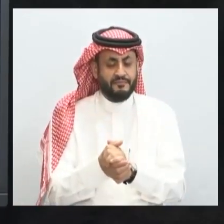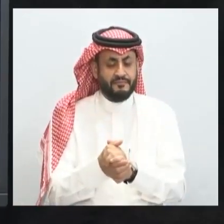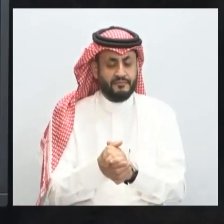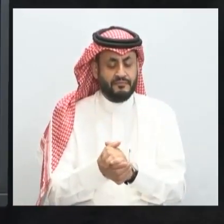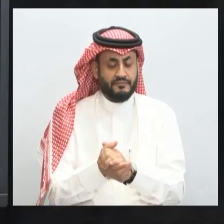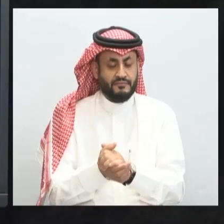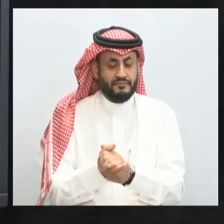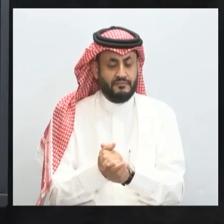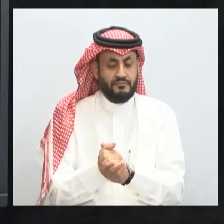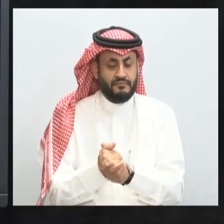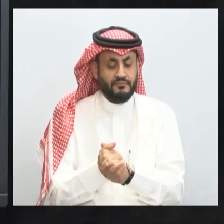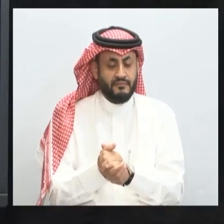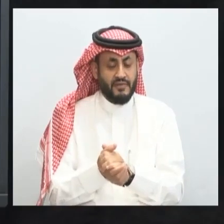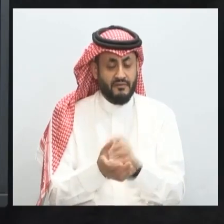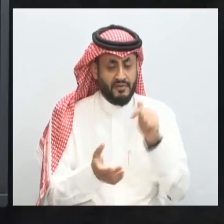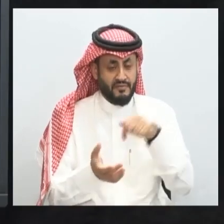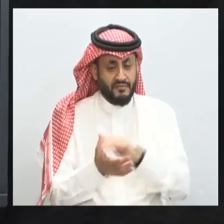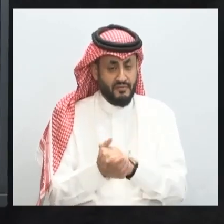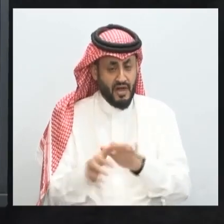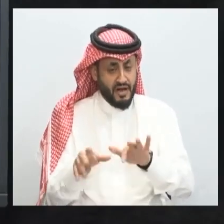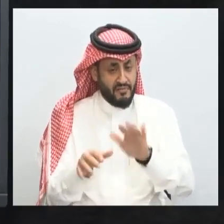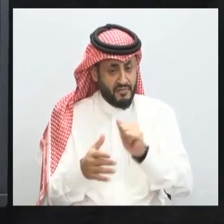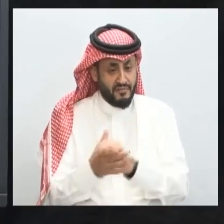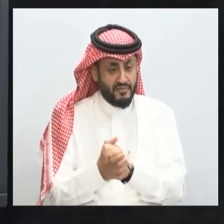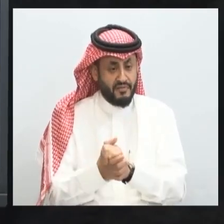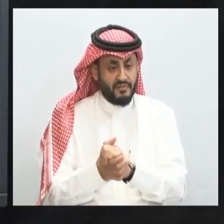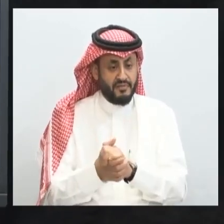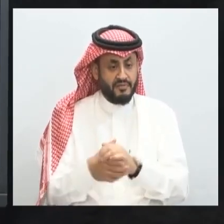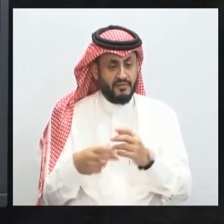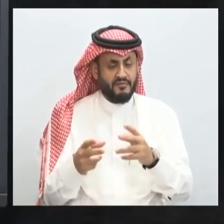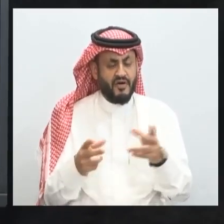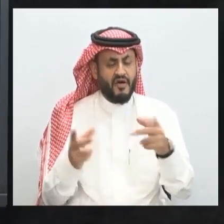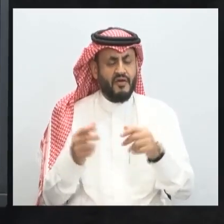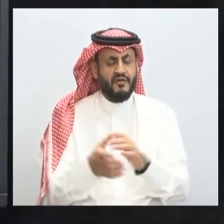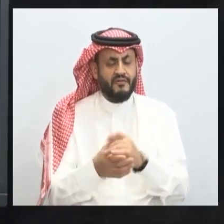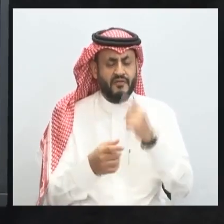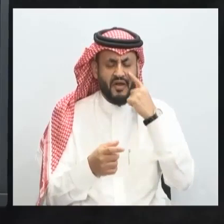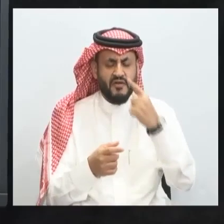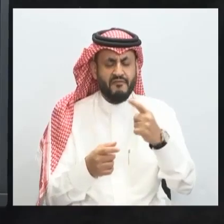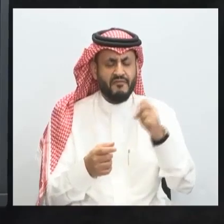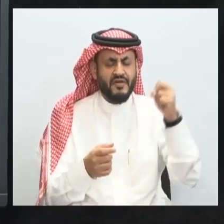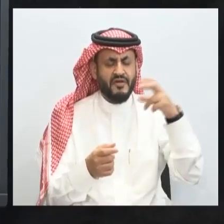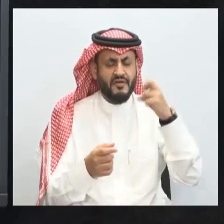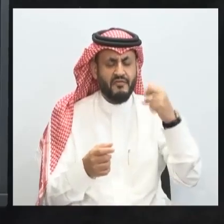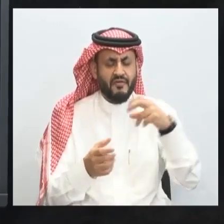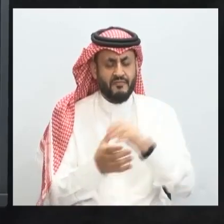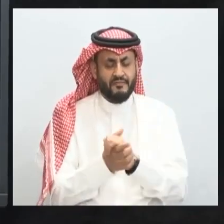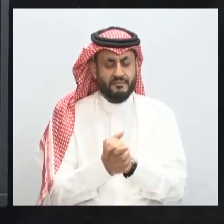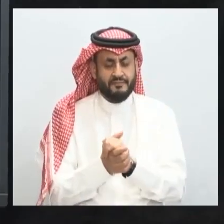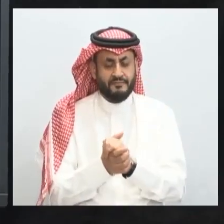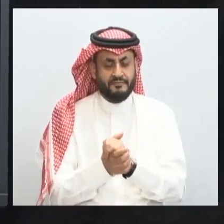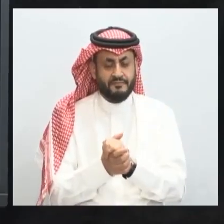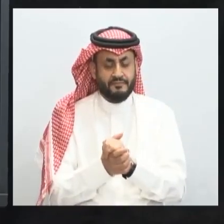screensaver. Even if the computer is not in use, it can just monitor and just look for signals that can come